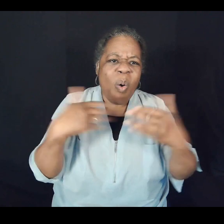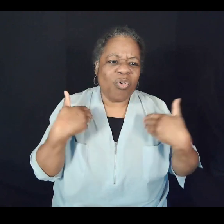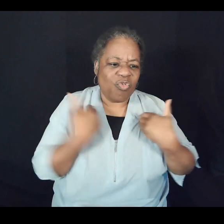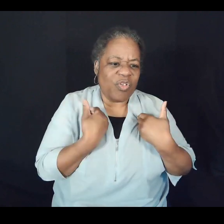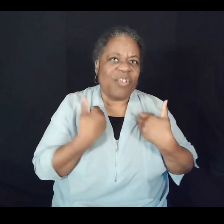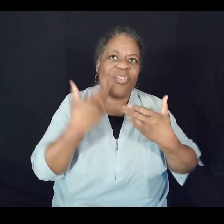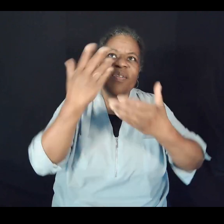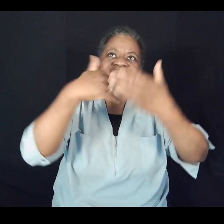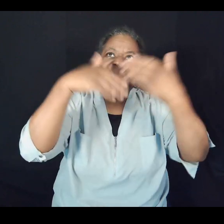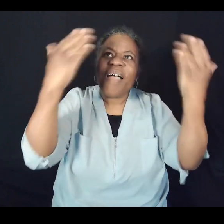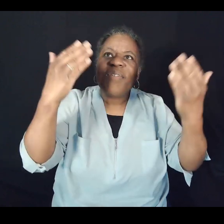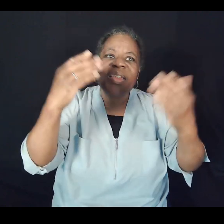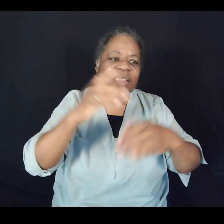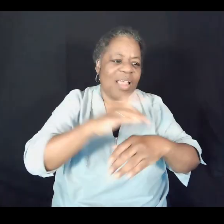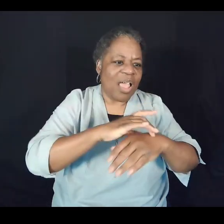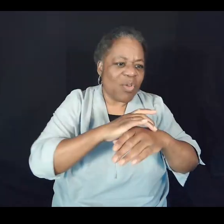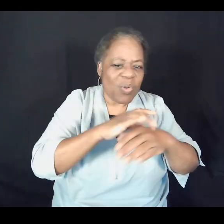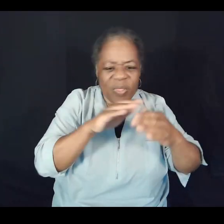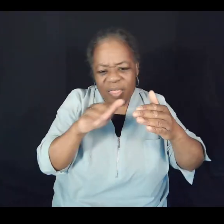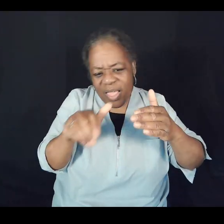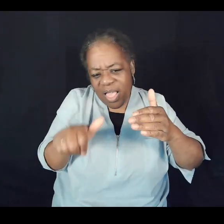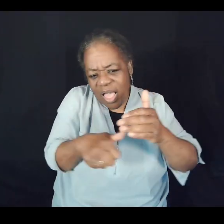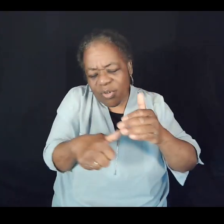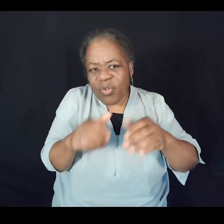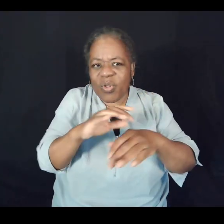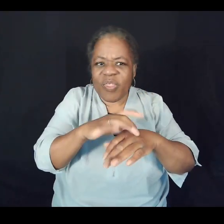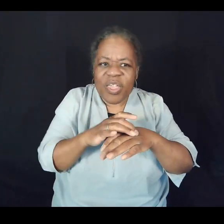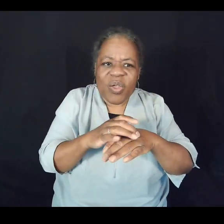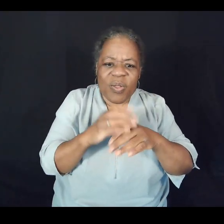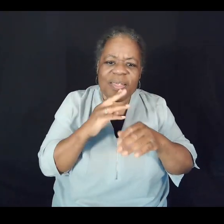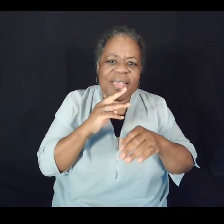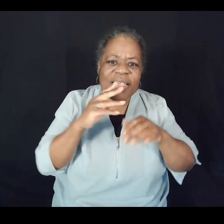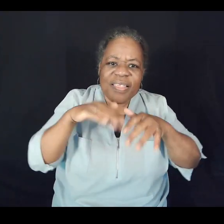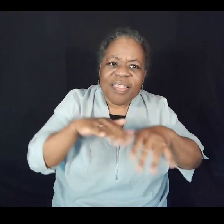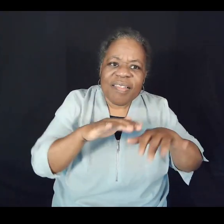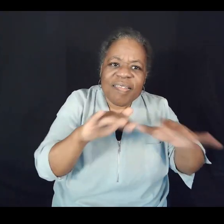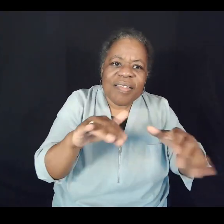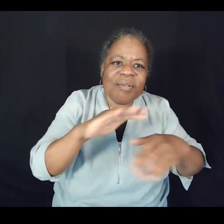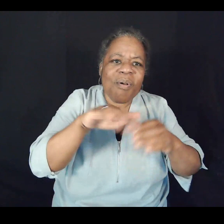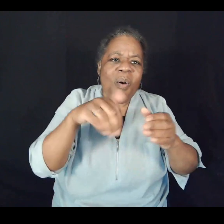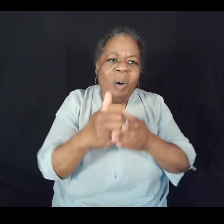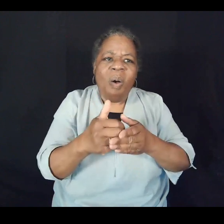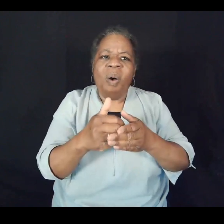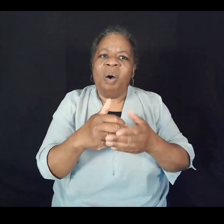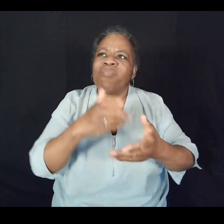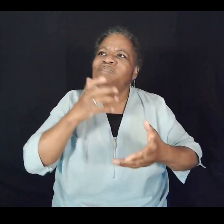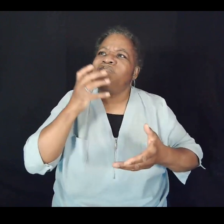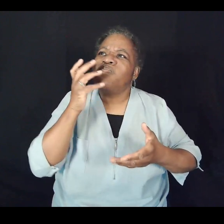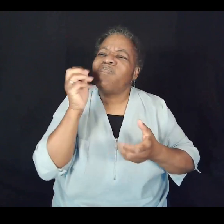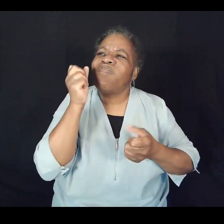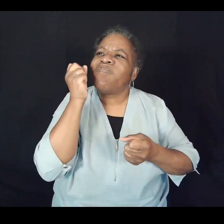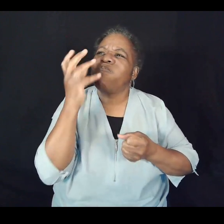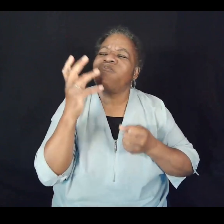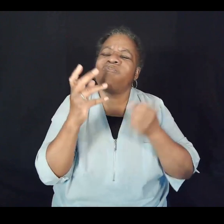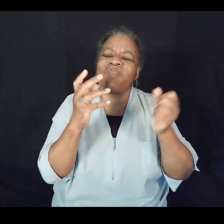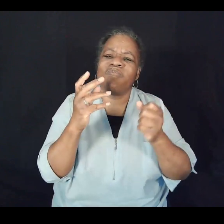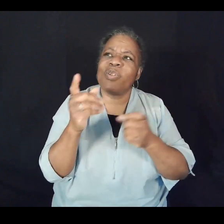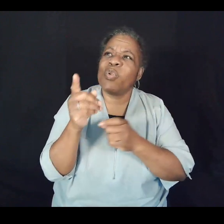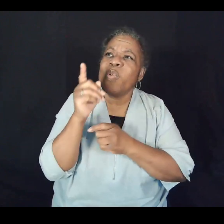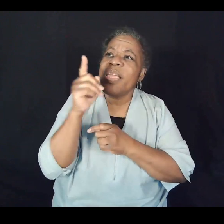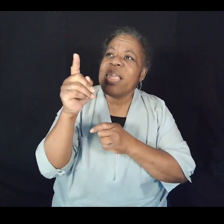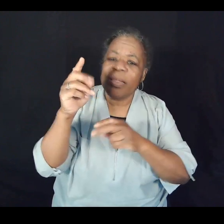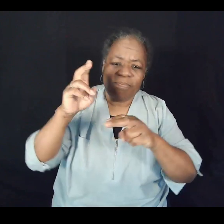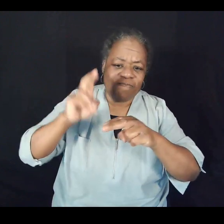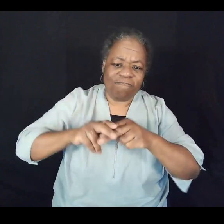earth and under the earth and in the sea and all that is in them saying, to him who sits on the throne and to